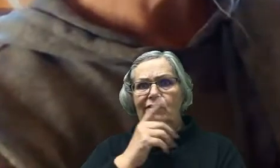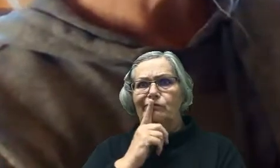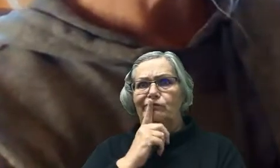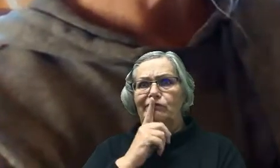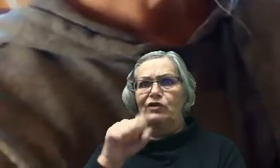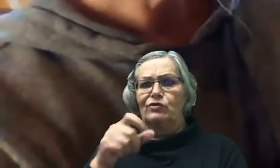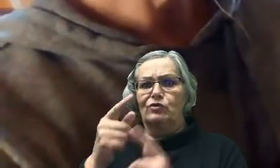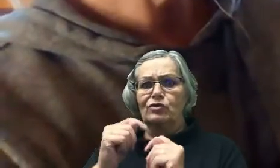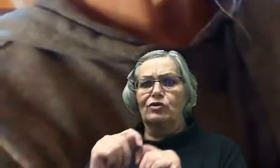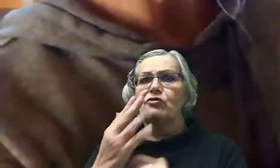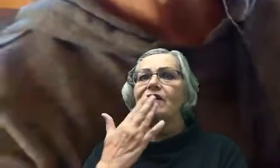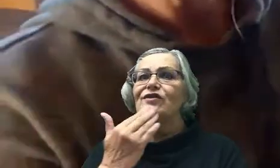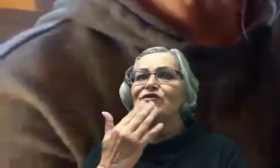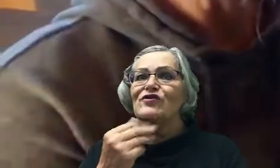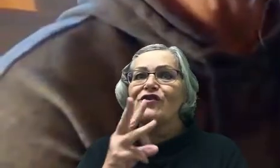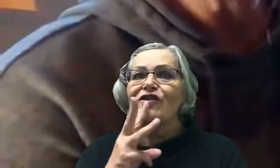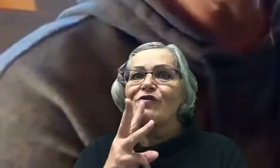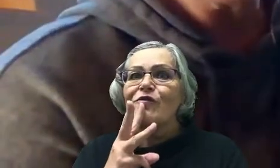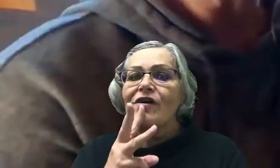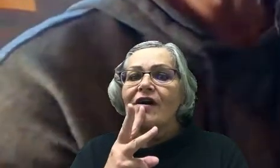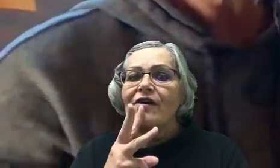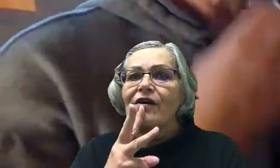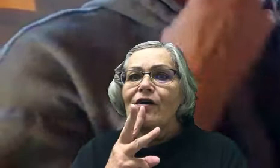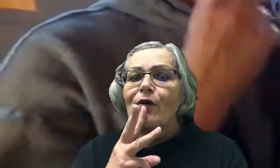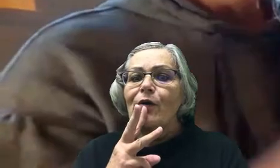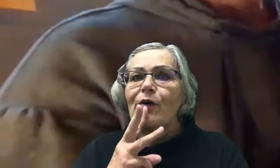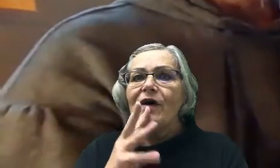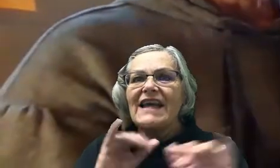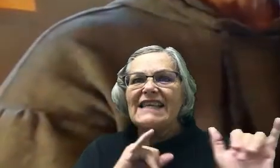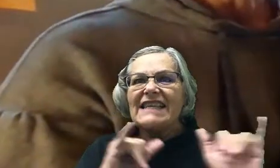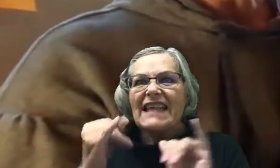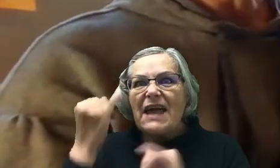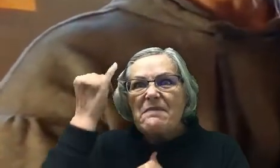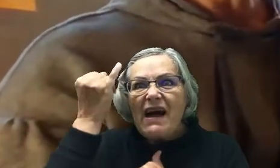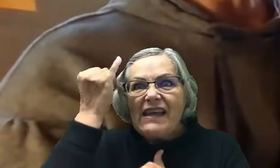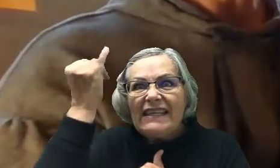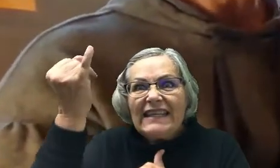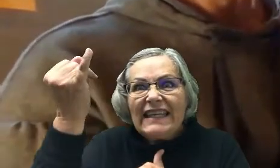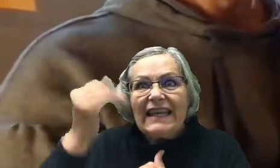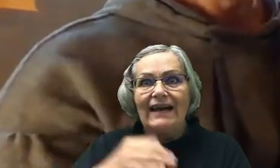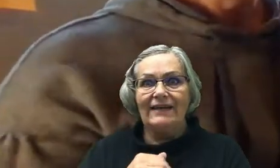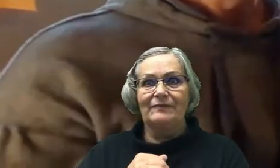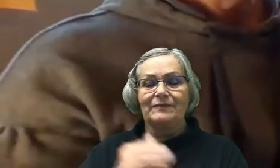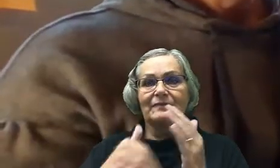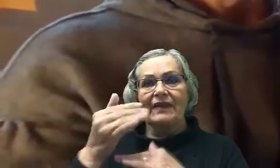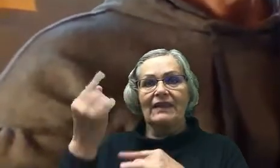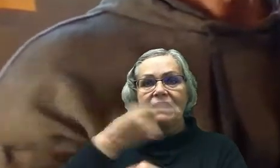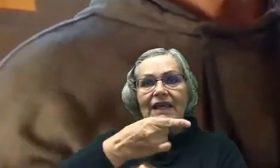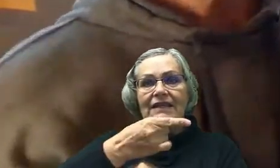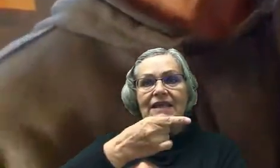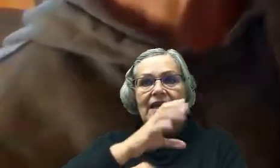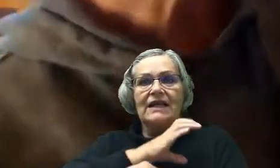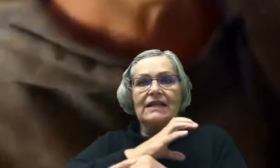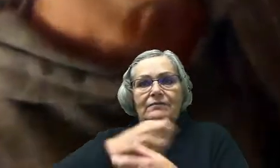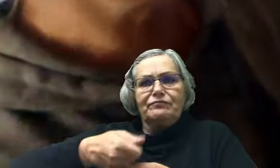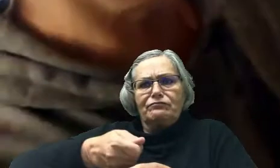Morris whispered, You should try using sugar water. The same idea. The next